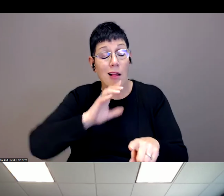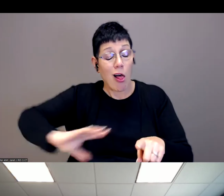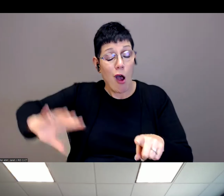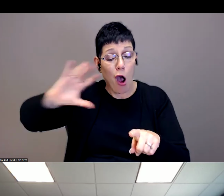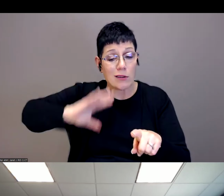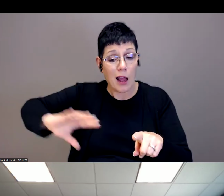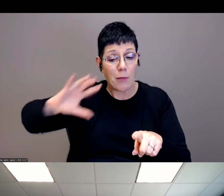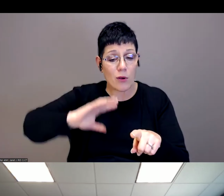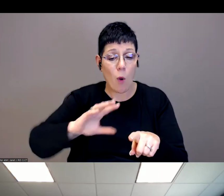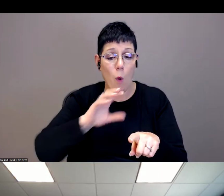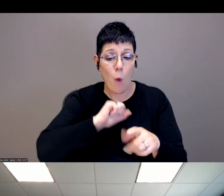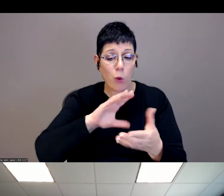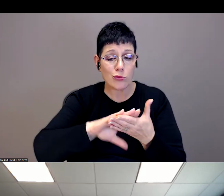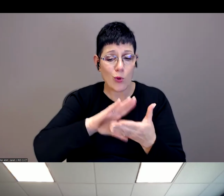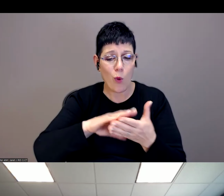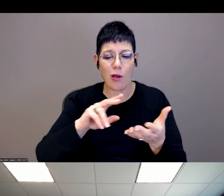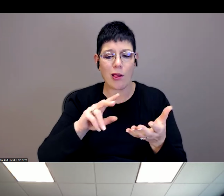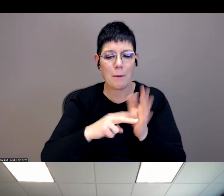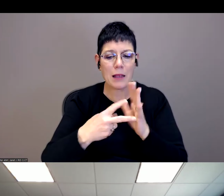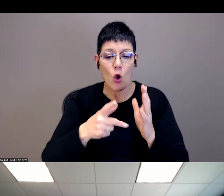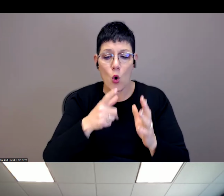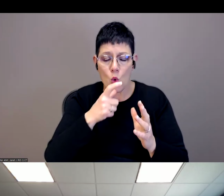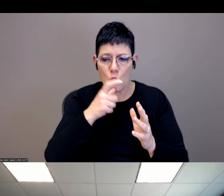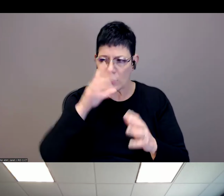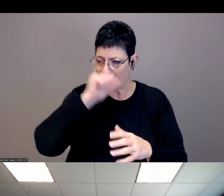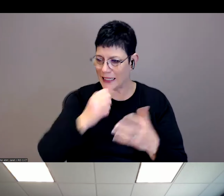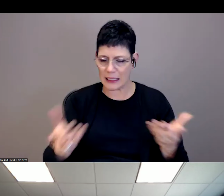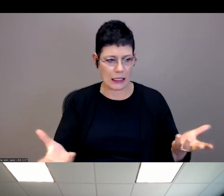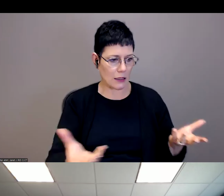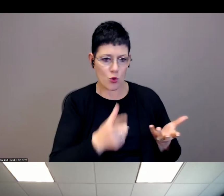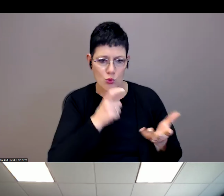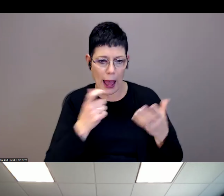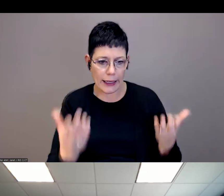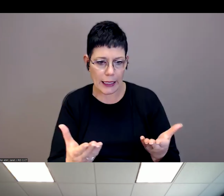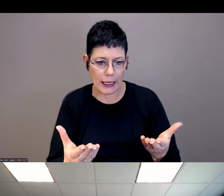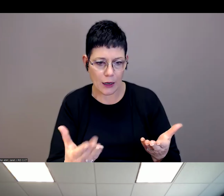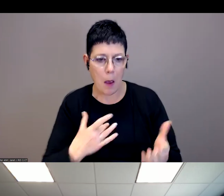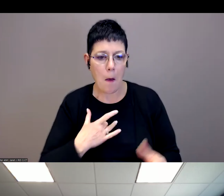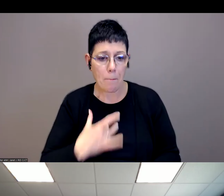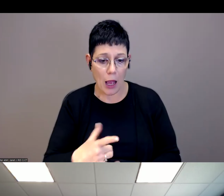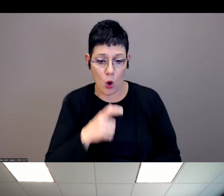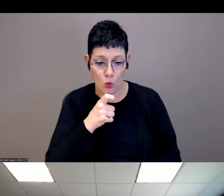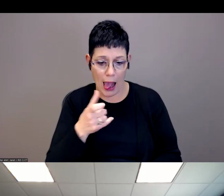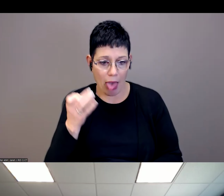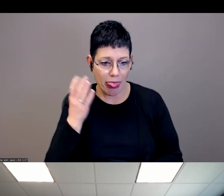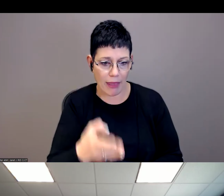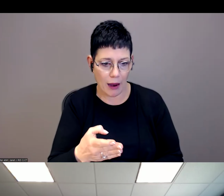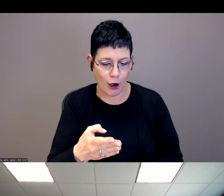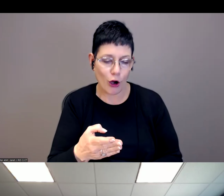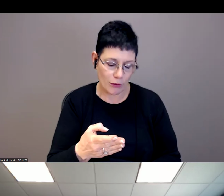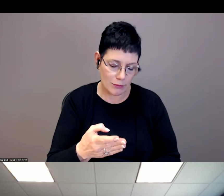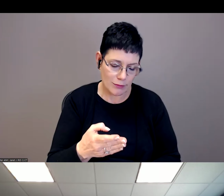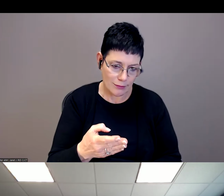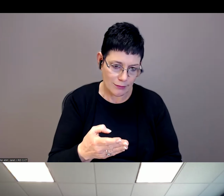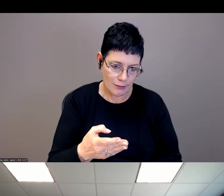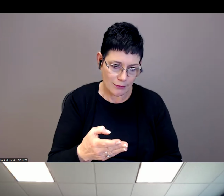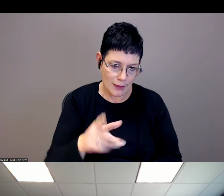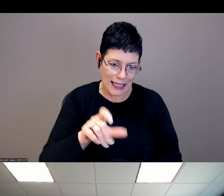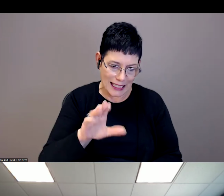organizing tool is who is not in the room. And typically the people who are not in the room are the ones who need to be